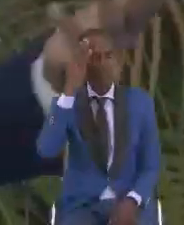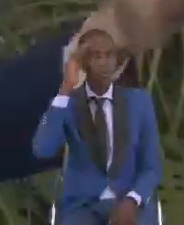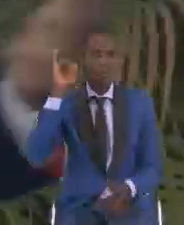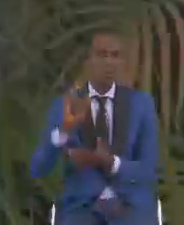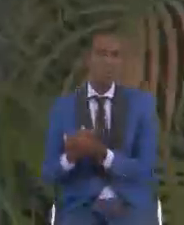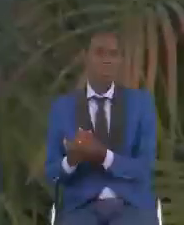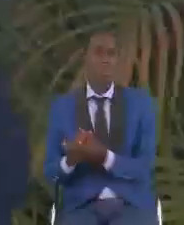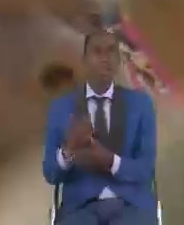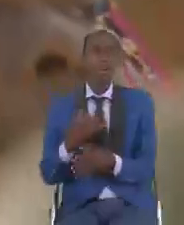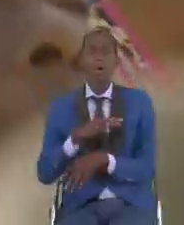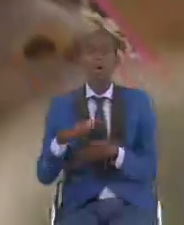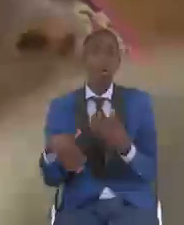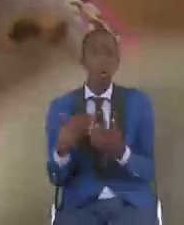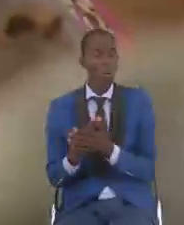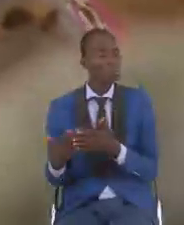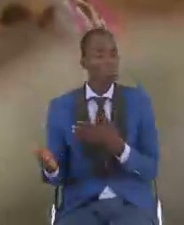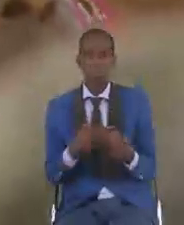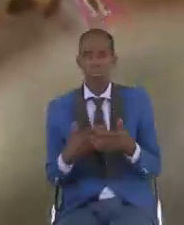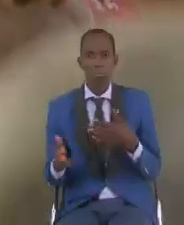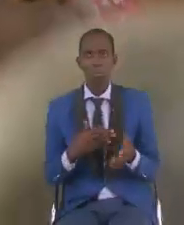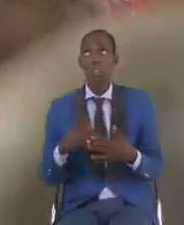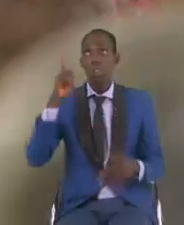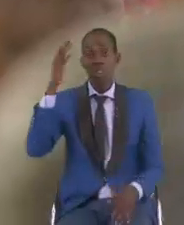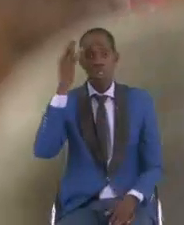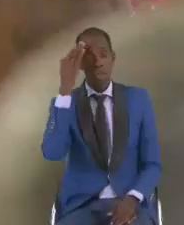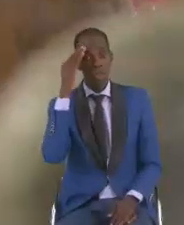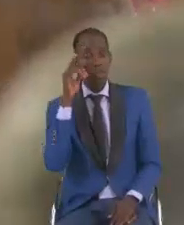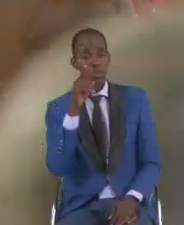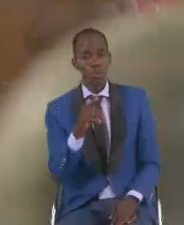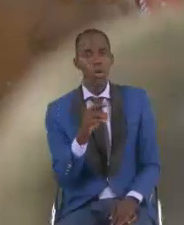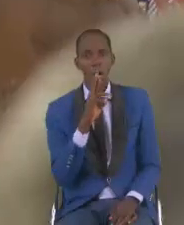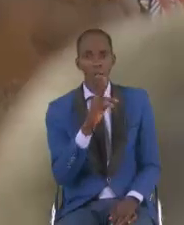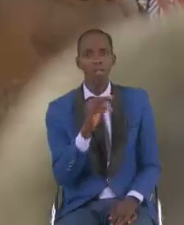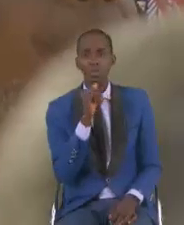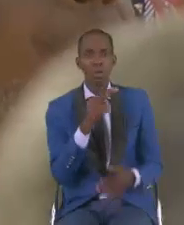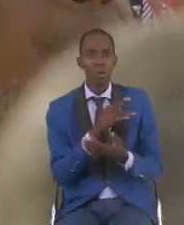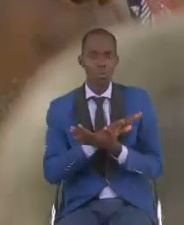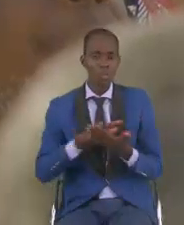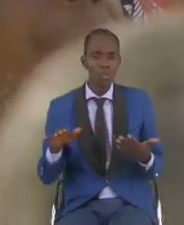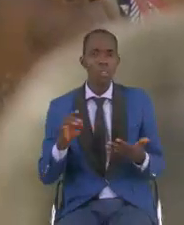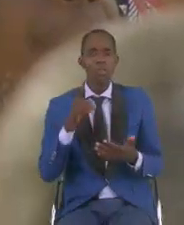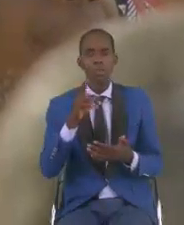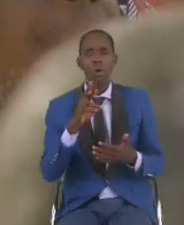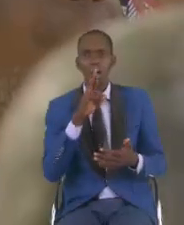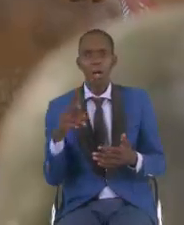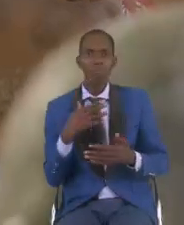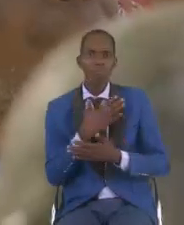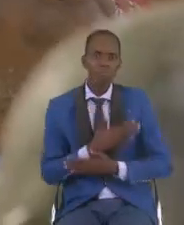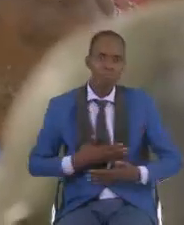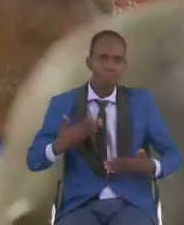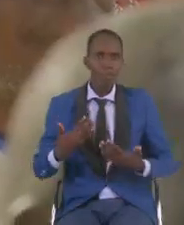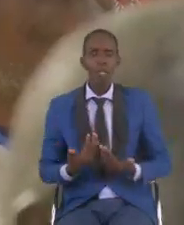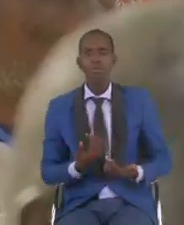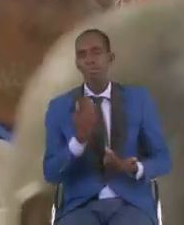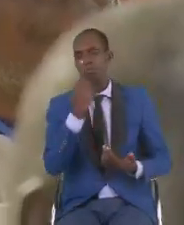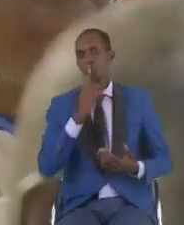the same, even though he knew, we were kind of drowning in worldly laws